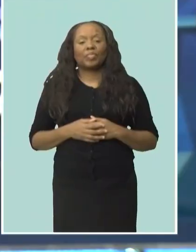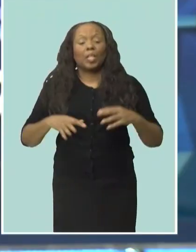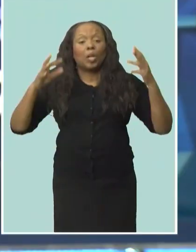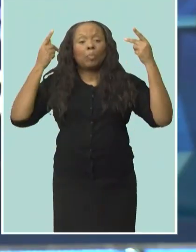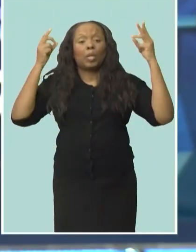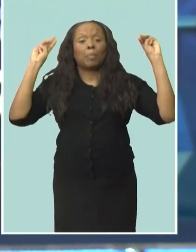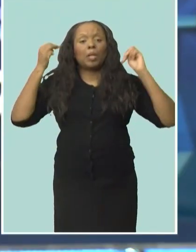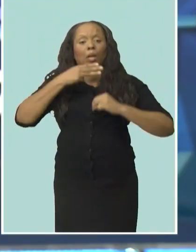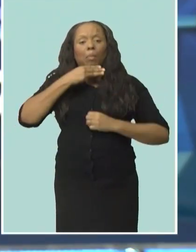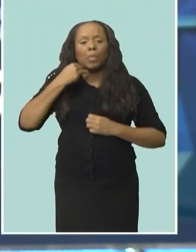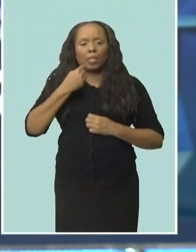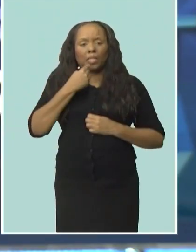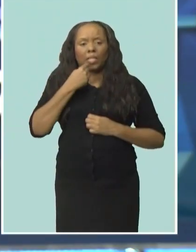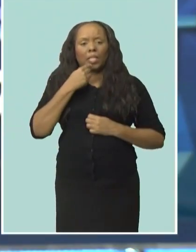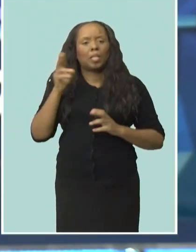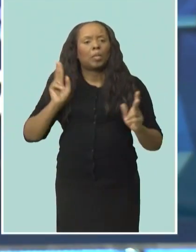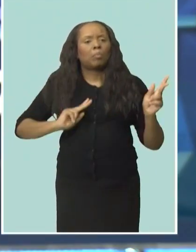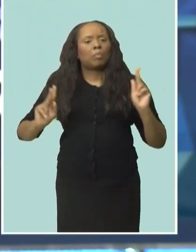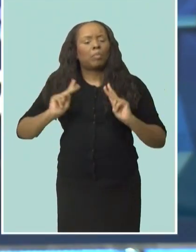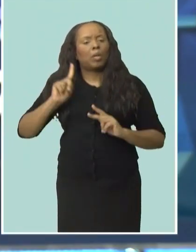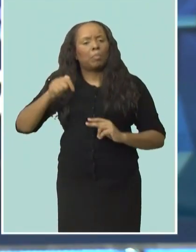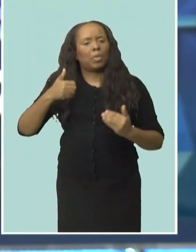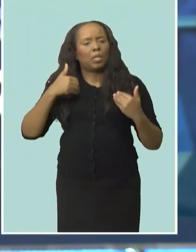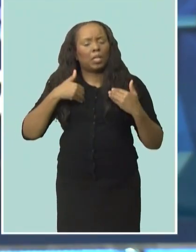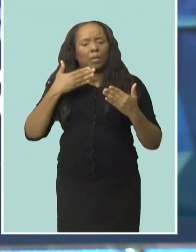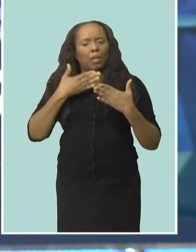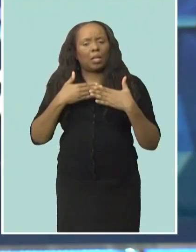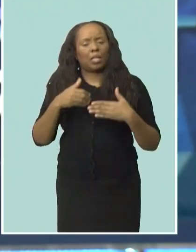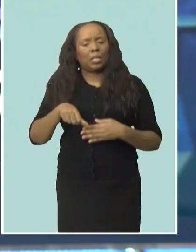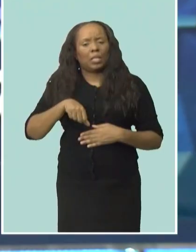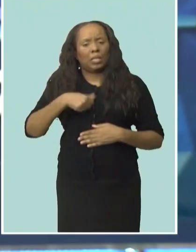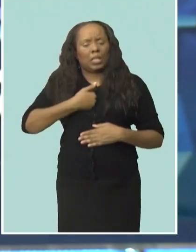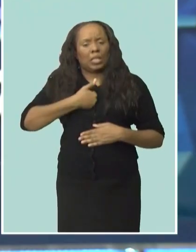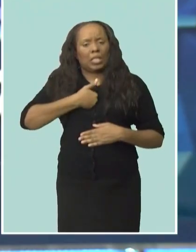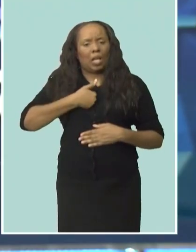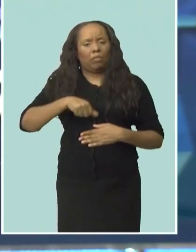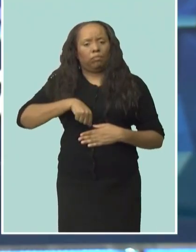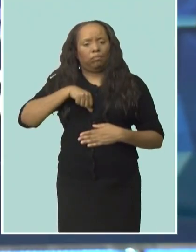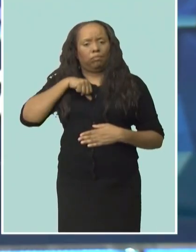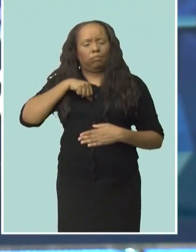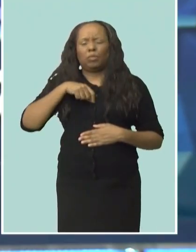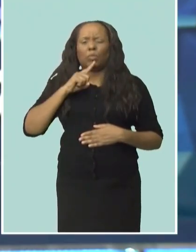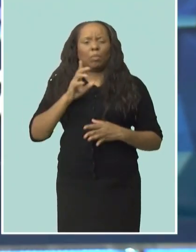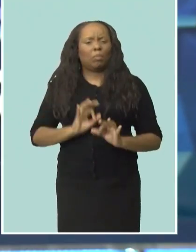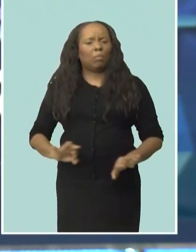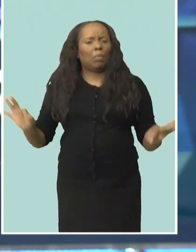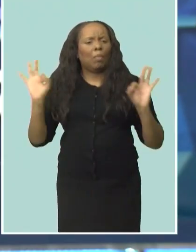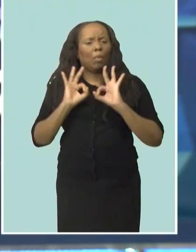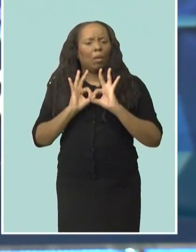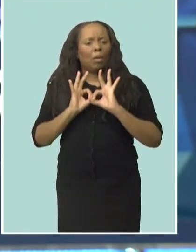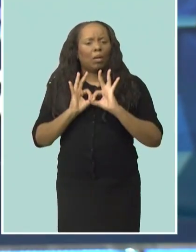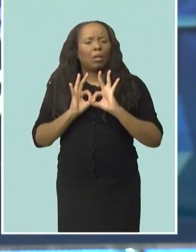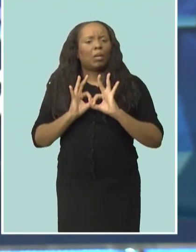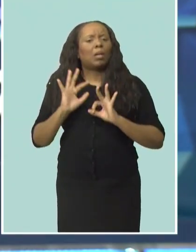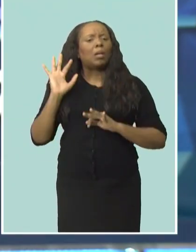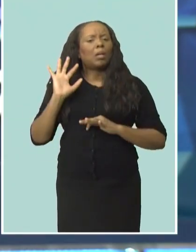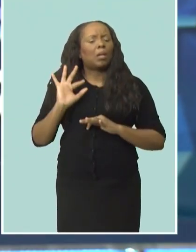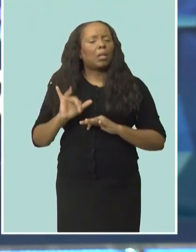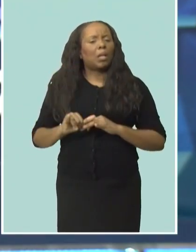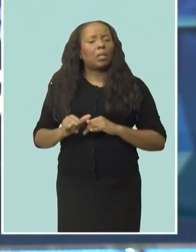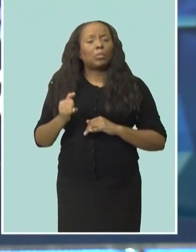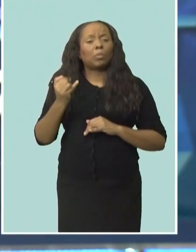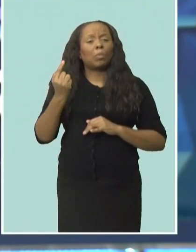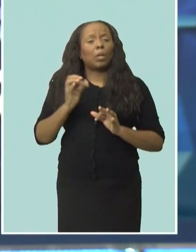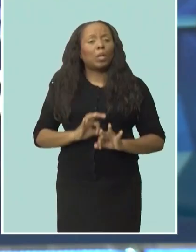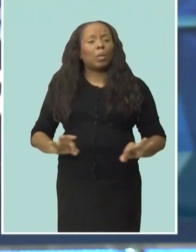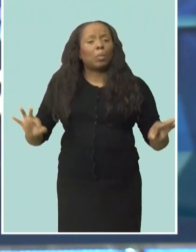Prime Minister Mia Amor-Motley says building self-esteem and confidence is a national priority and one of Barbados' 6 development